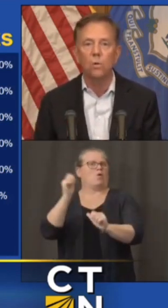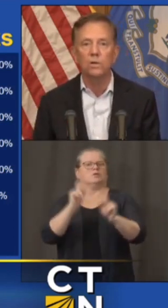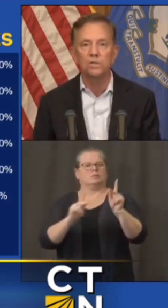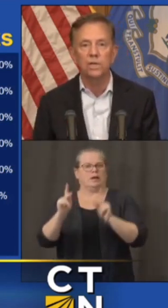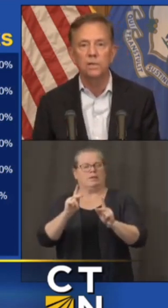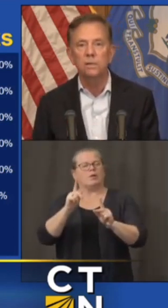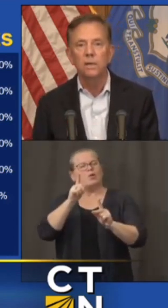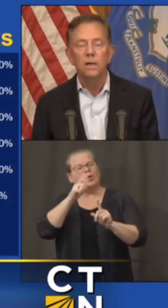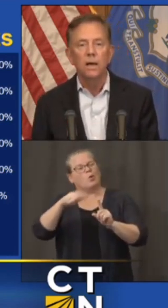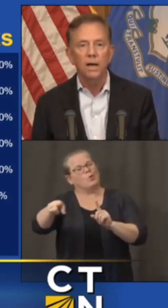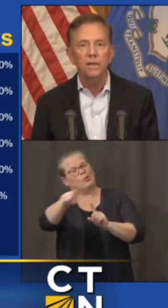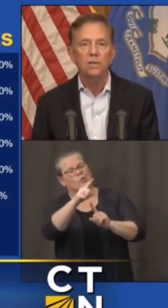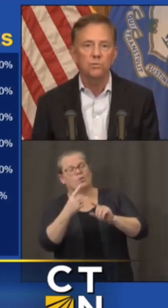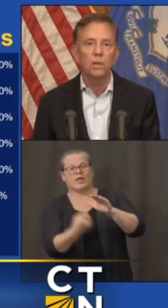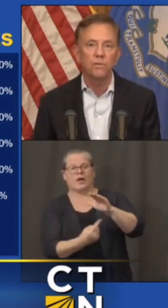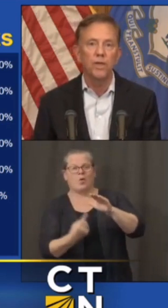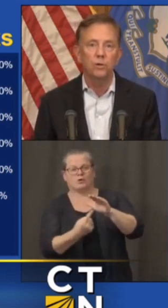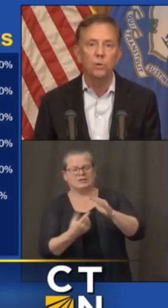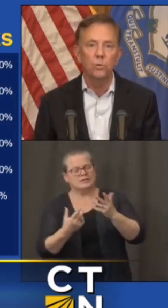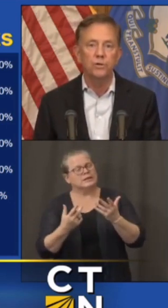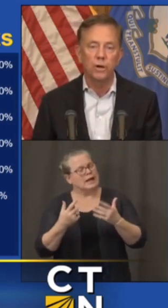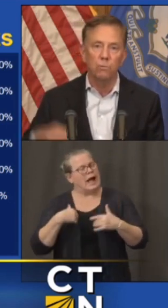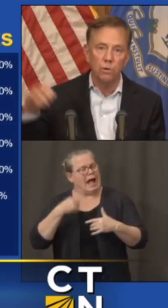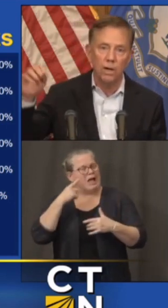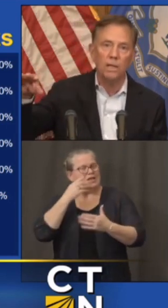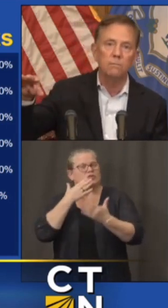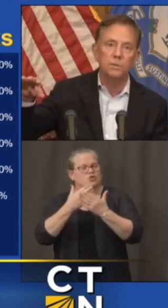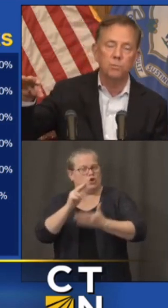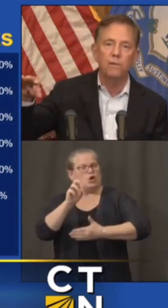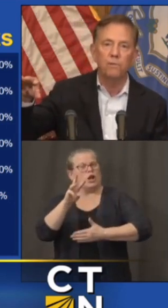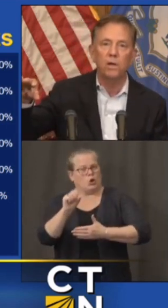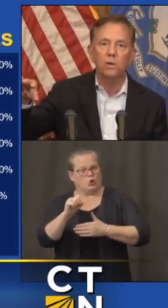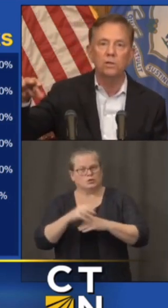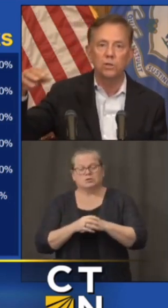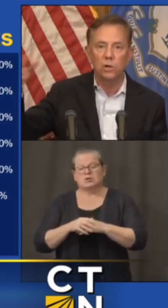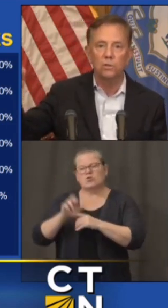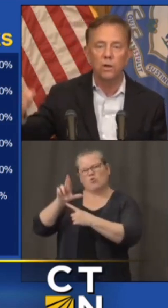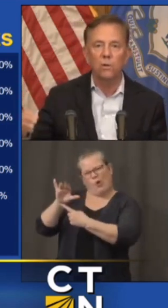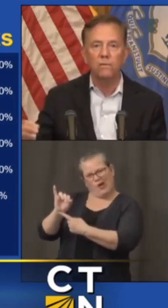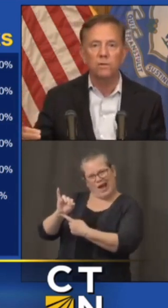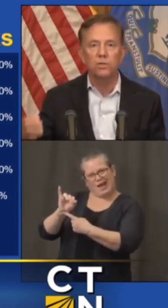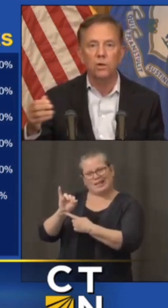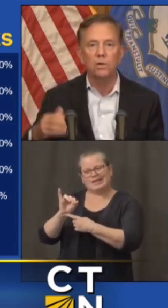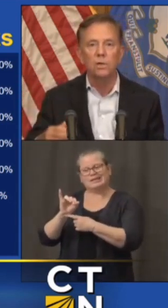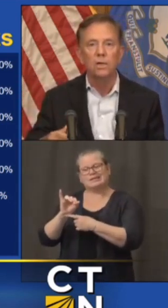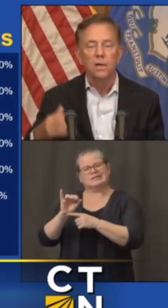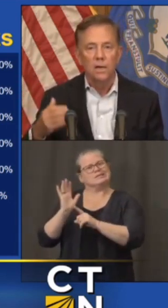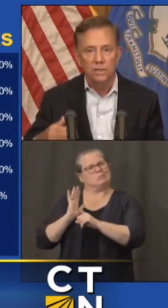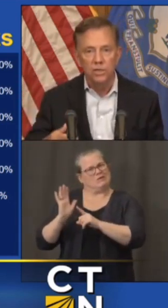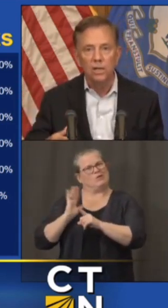due to quarantine. I think there's relatively good news there. Rhode Island was briefly on the chart. They're off the